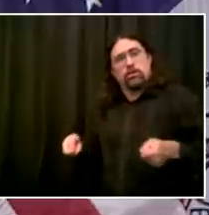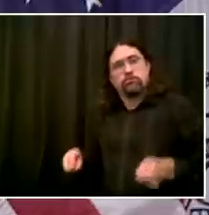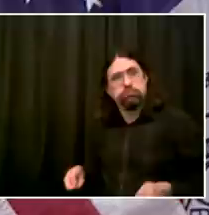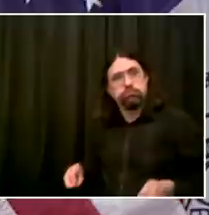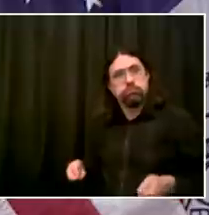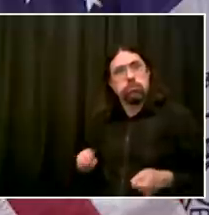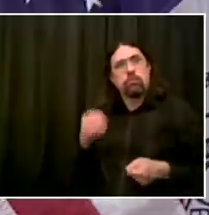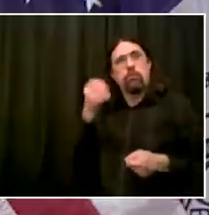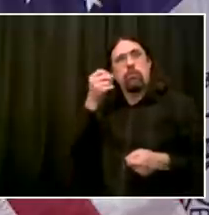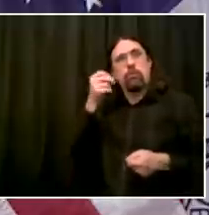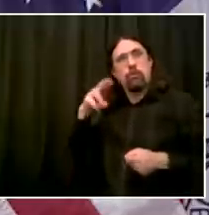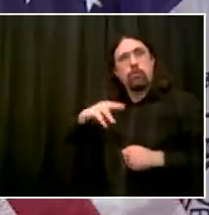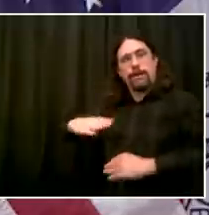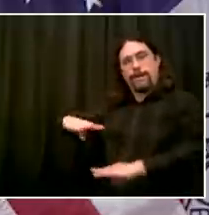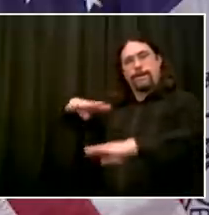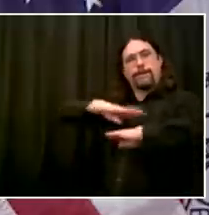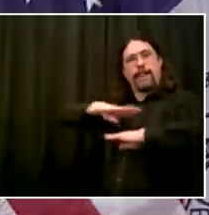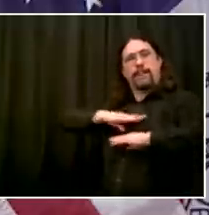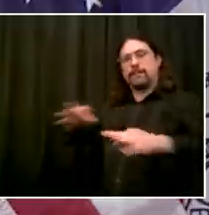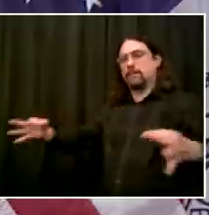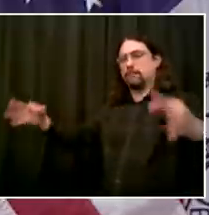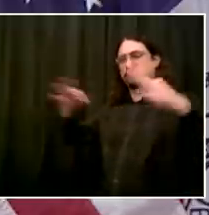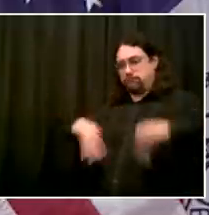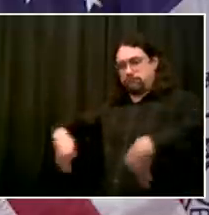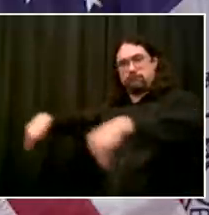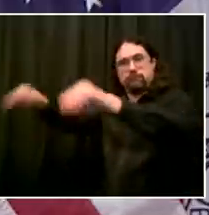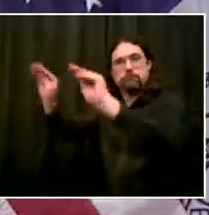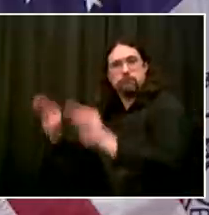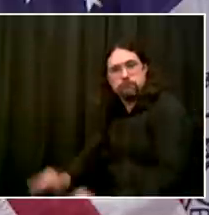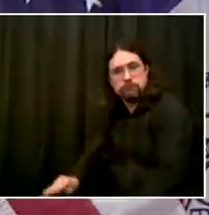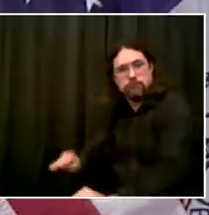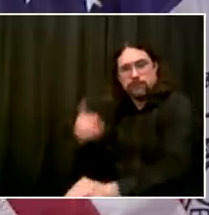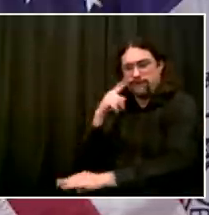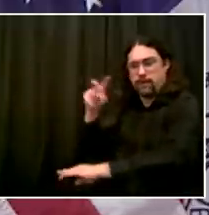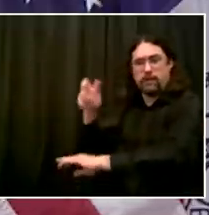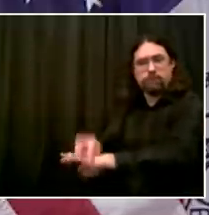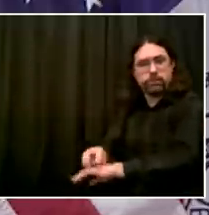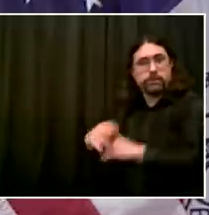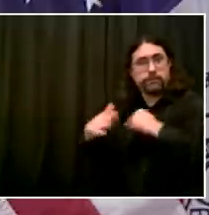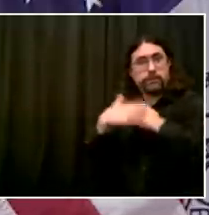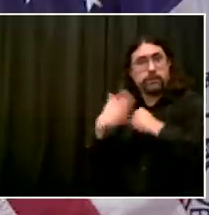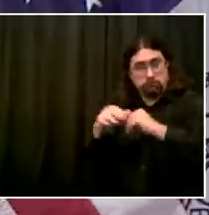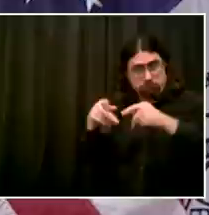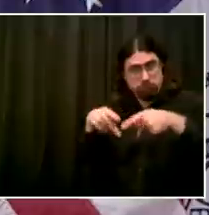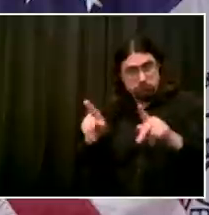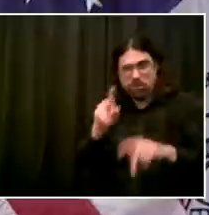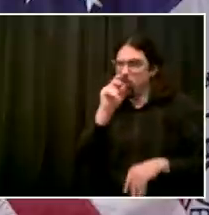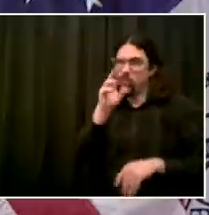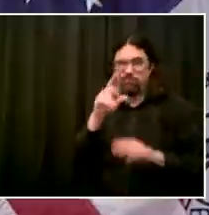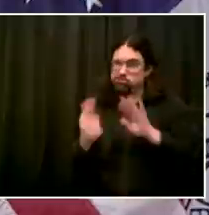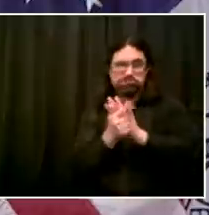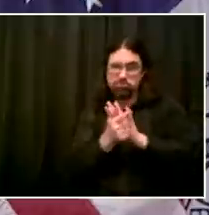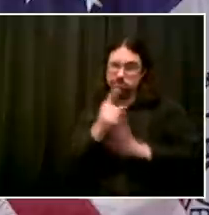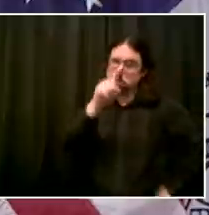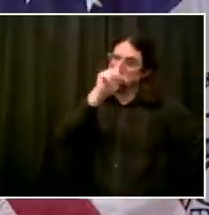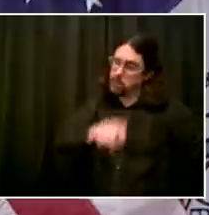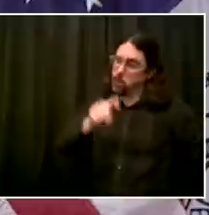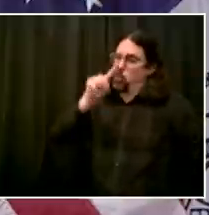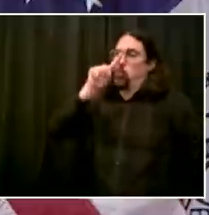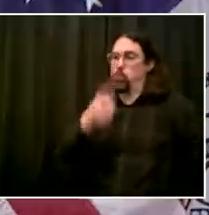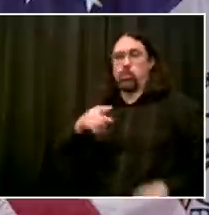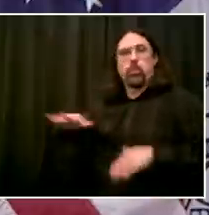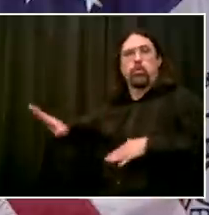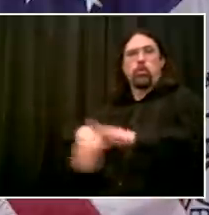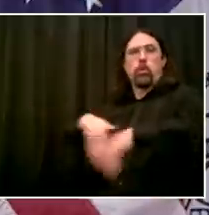is, what are your plans for the virtual graduation ceremony? Excellent. I spoke to the chancellor and his team